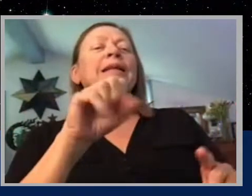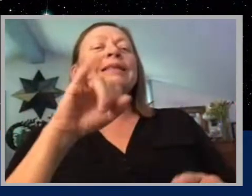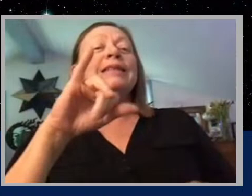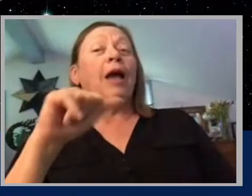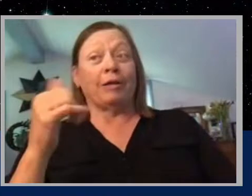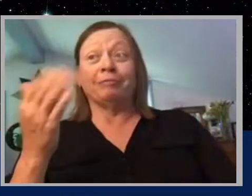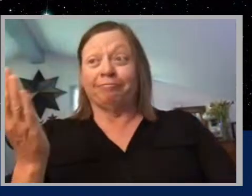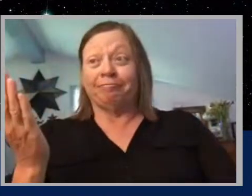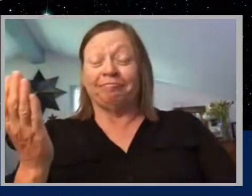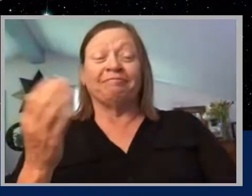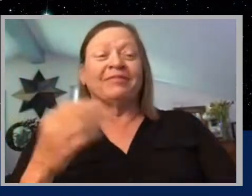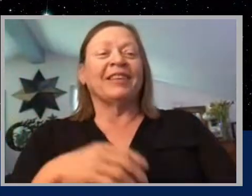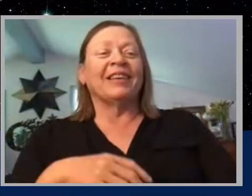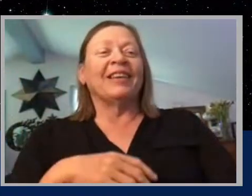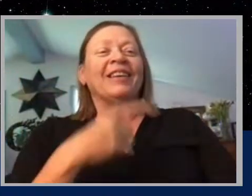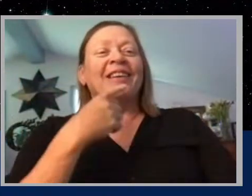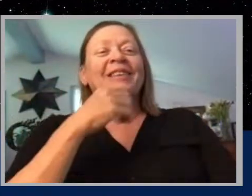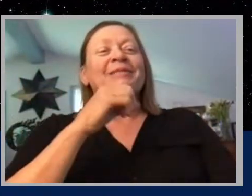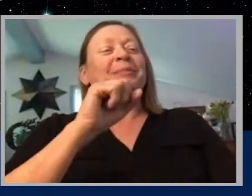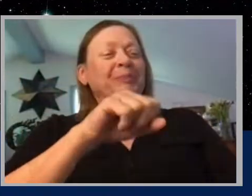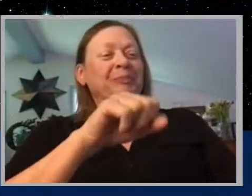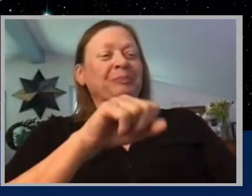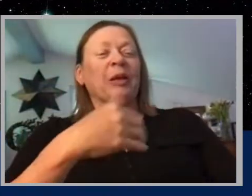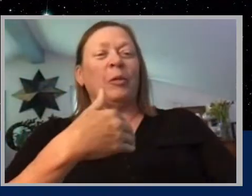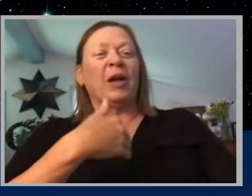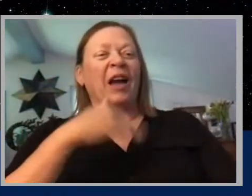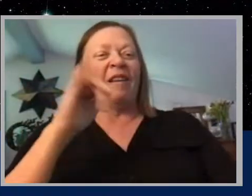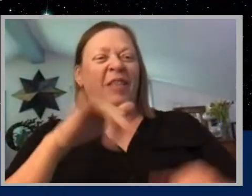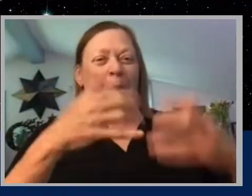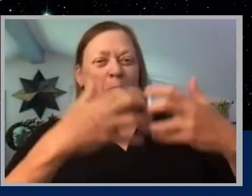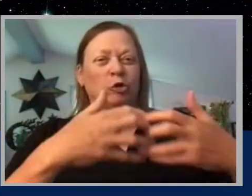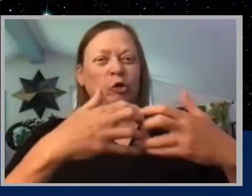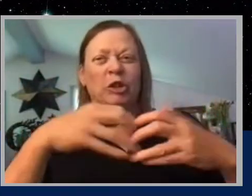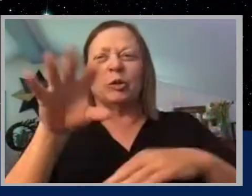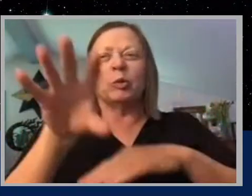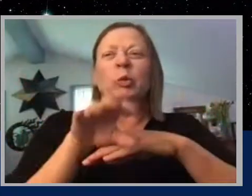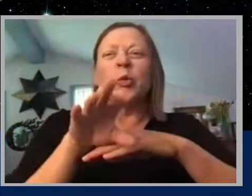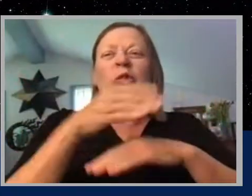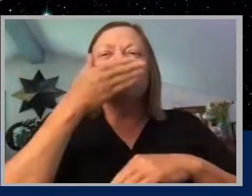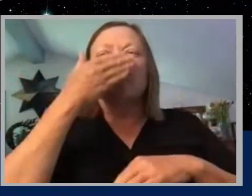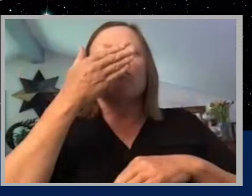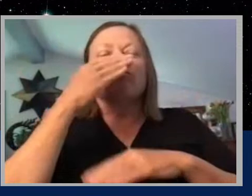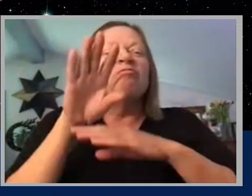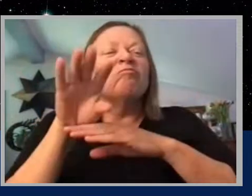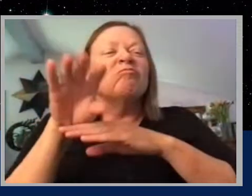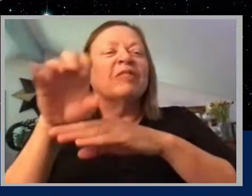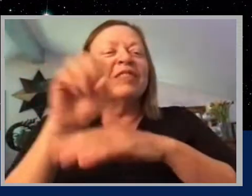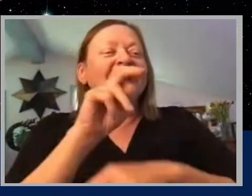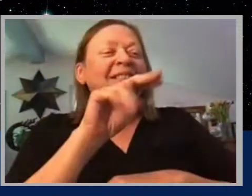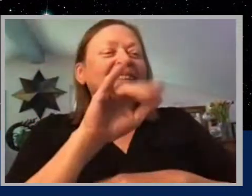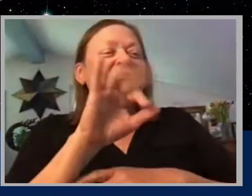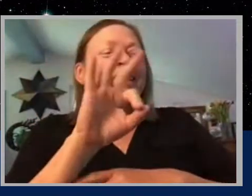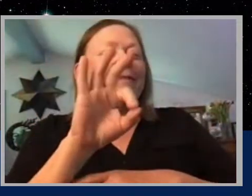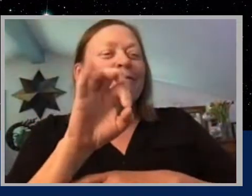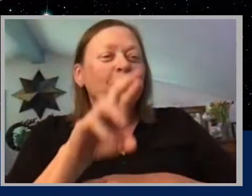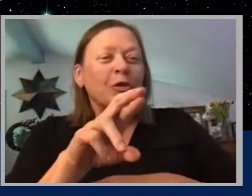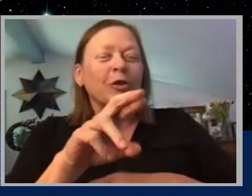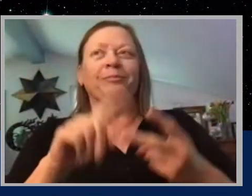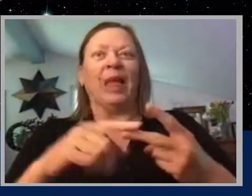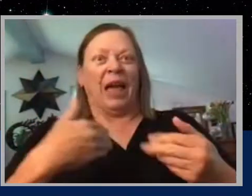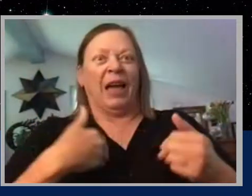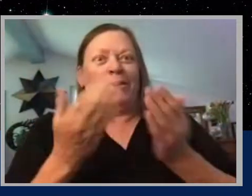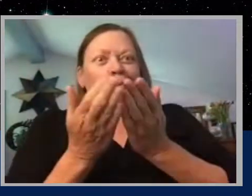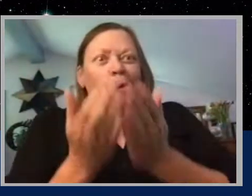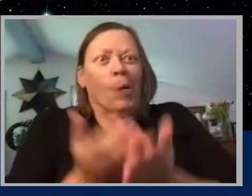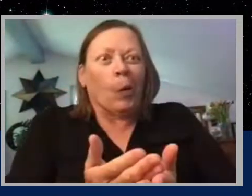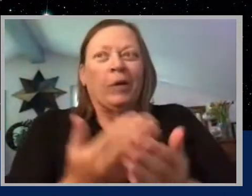So we've got, these sniffers, we've got all these, things out in the water. And then what happens? So I know I've seen a